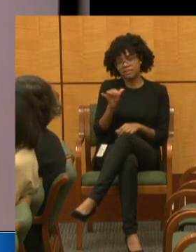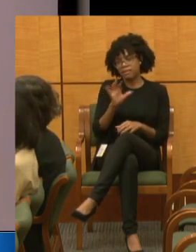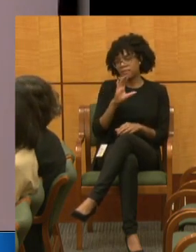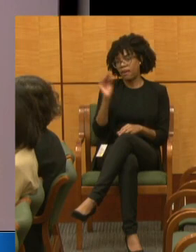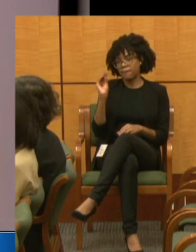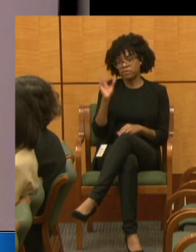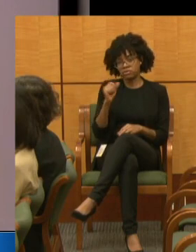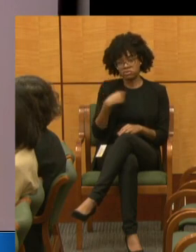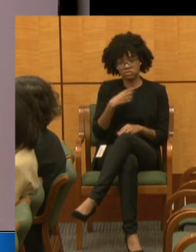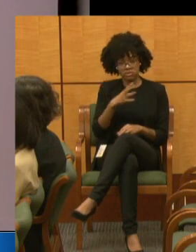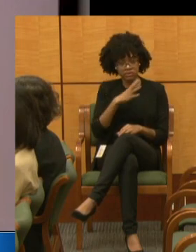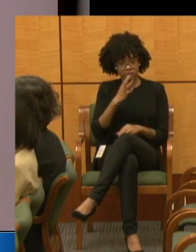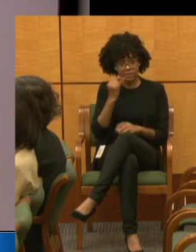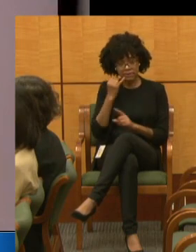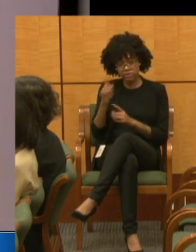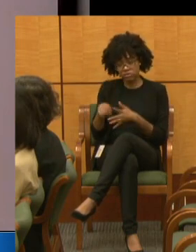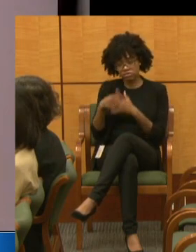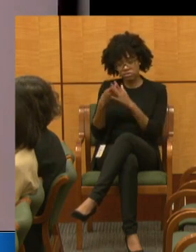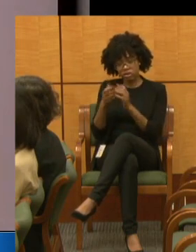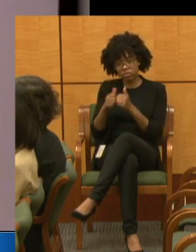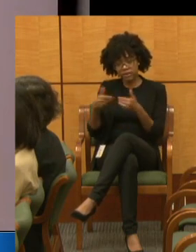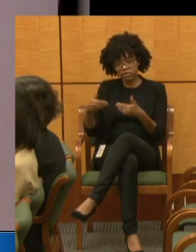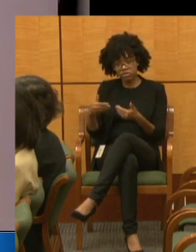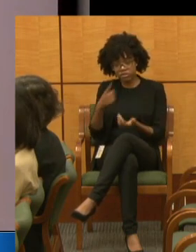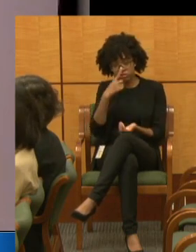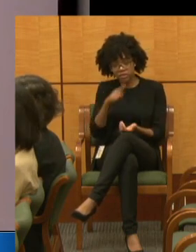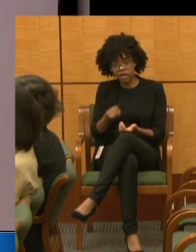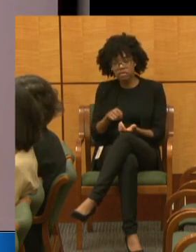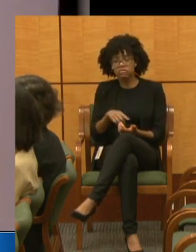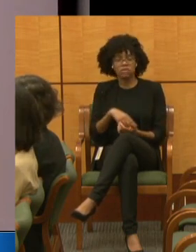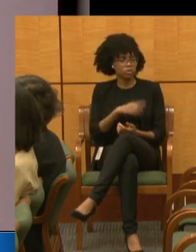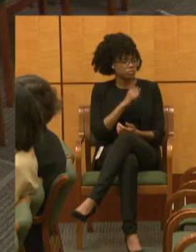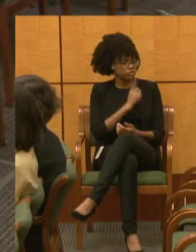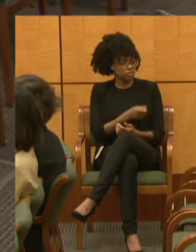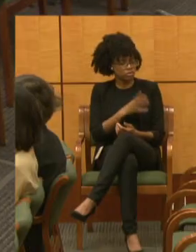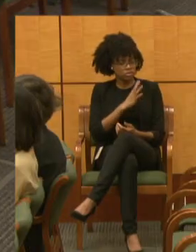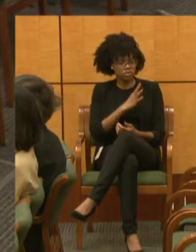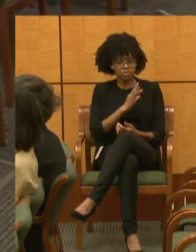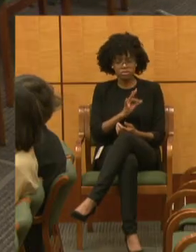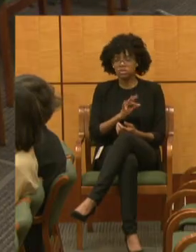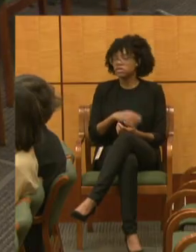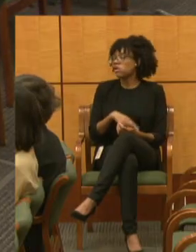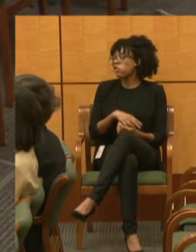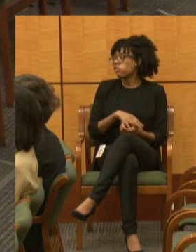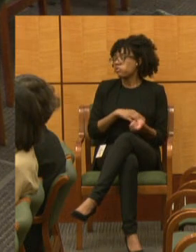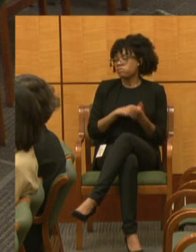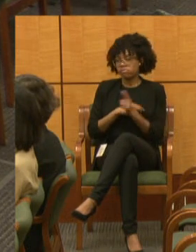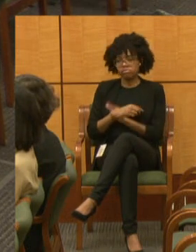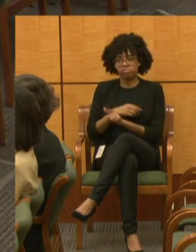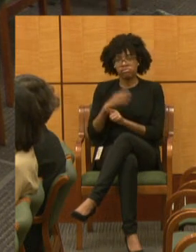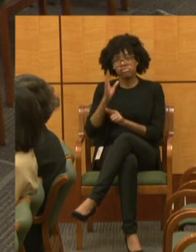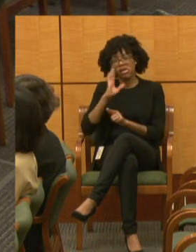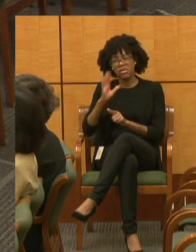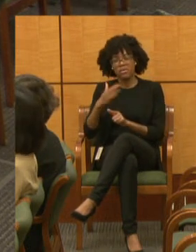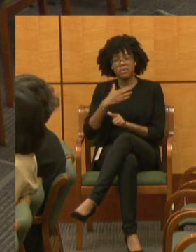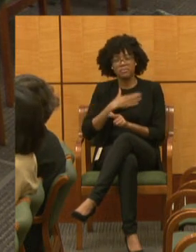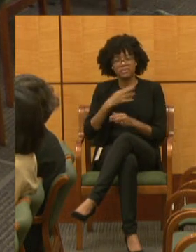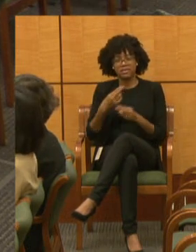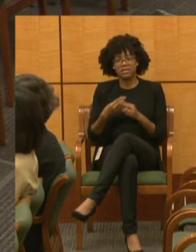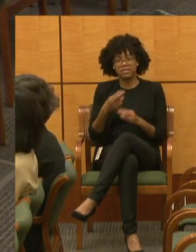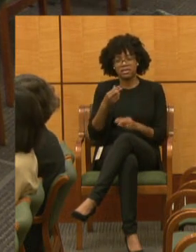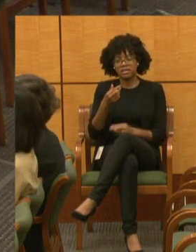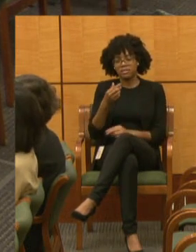you, would it be all right for him to kind of start off with the introduction? Oh, sure, please. Hey, thank you. Thank you. My name is Gus